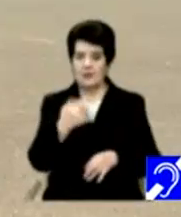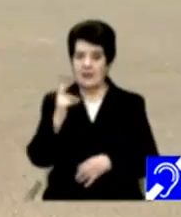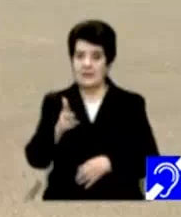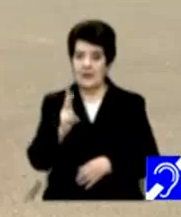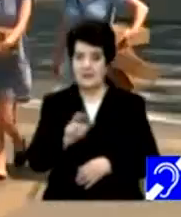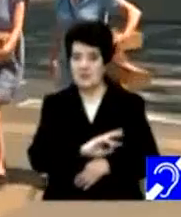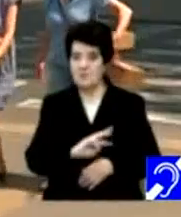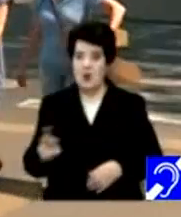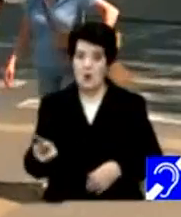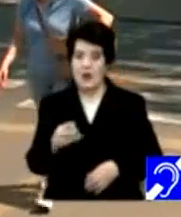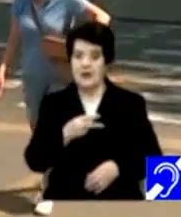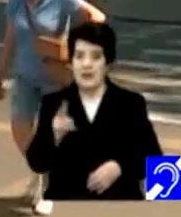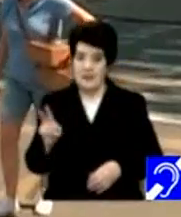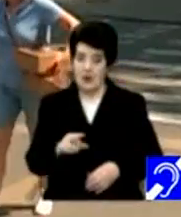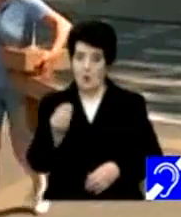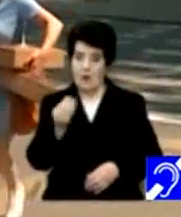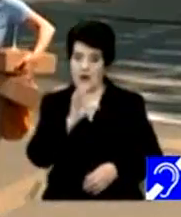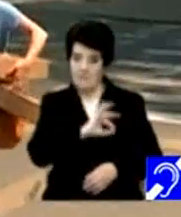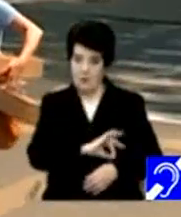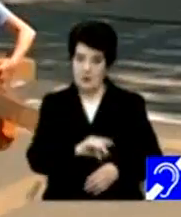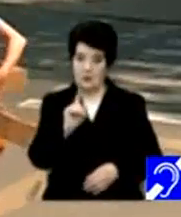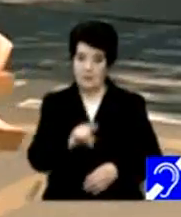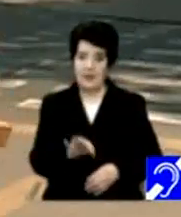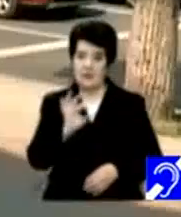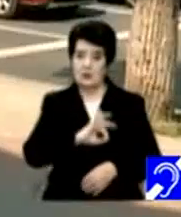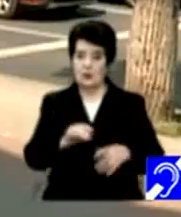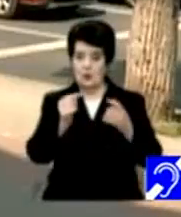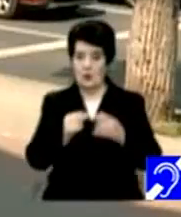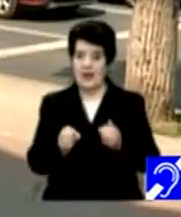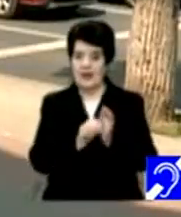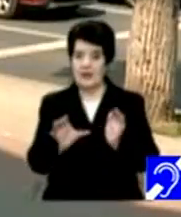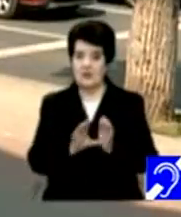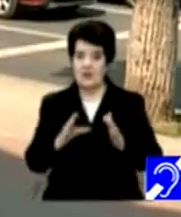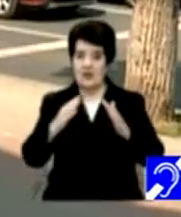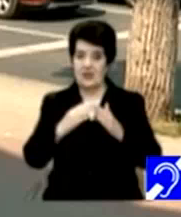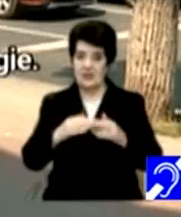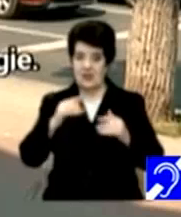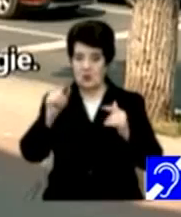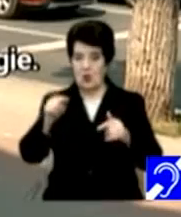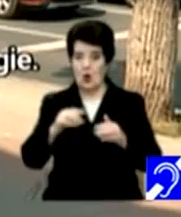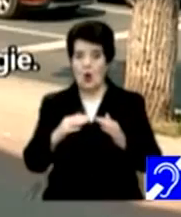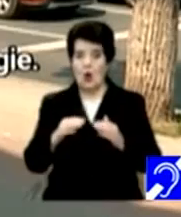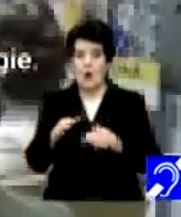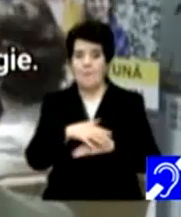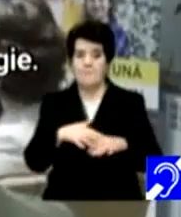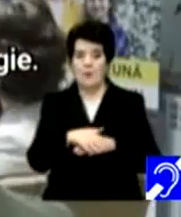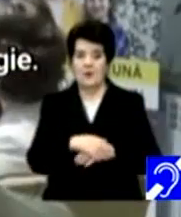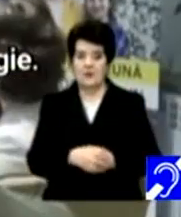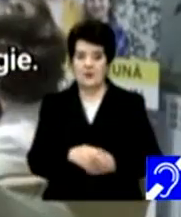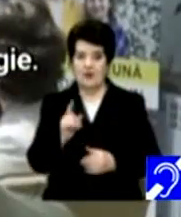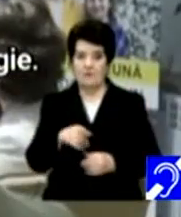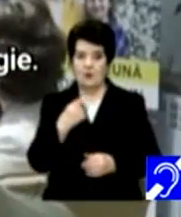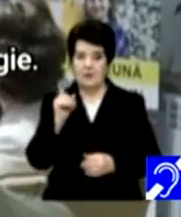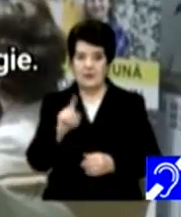30 de milioane de euro. Banii vor fi folosiți pentru eficientizarea energetică a clădirilor publice. This is an energy efficiency